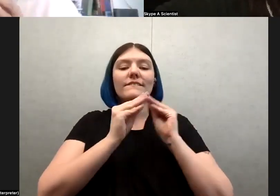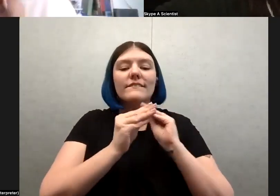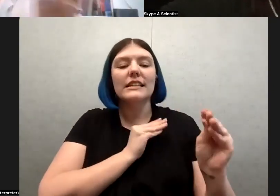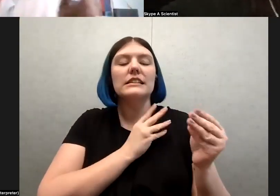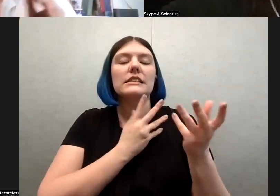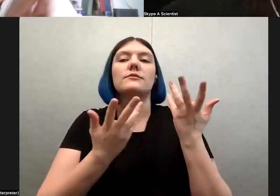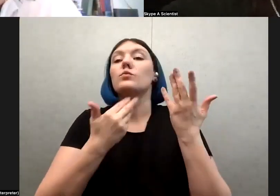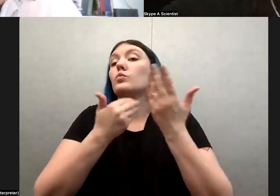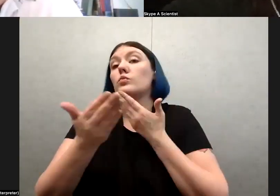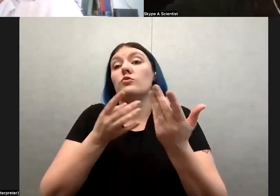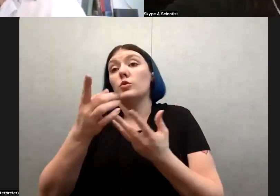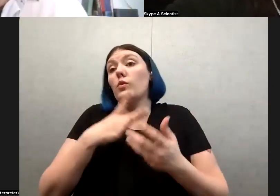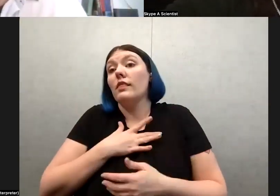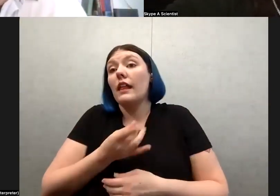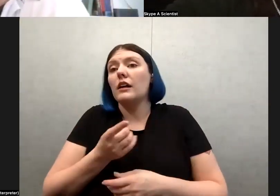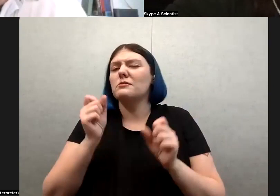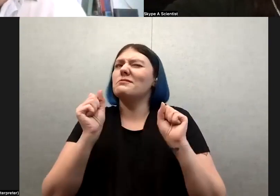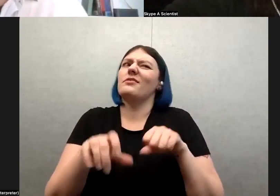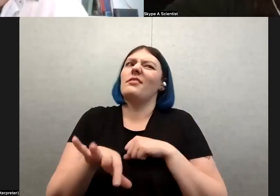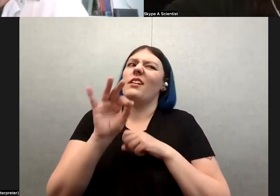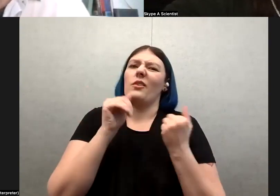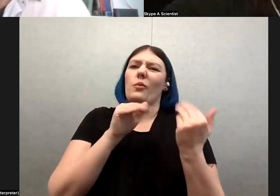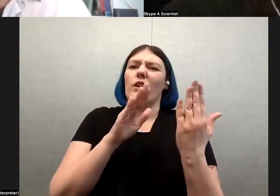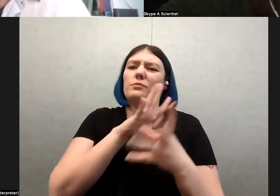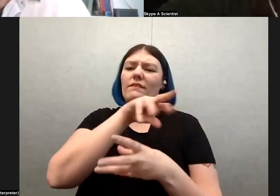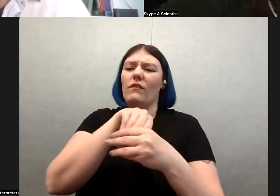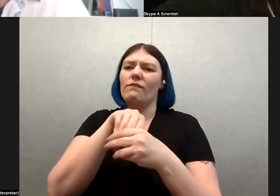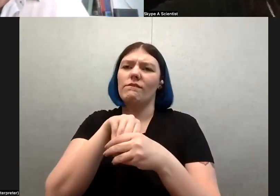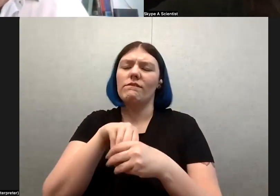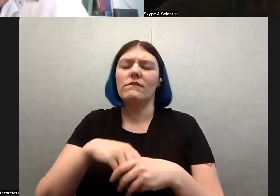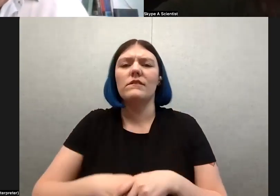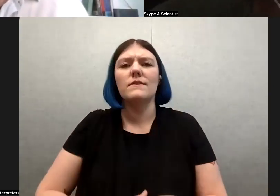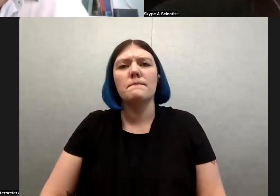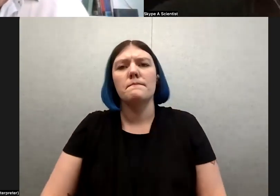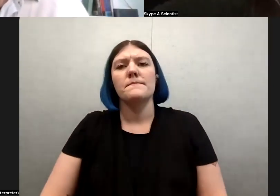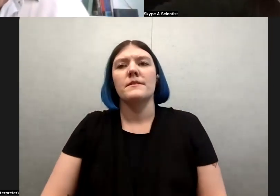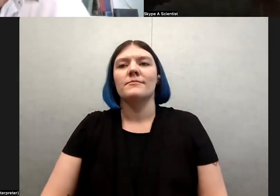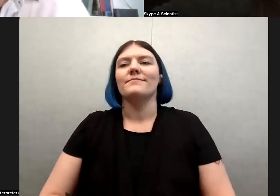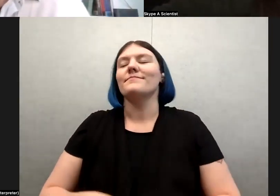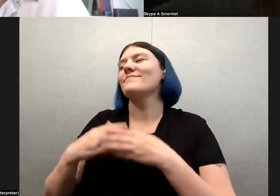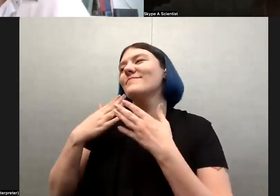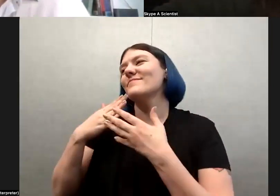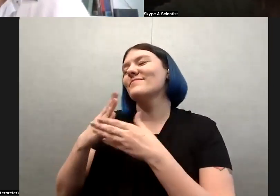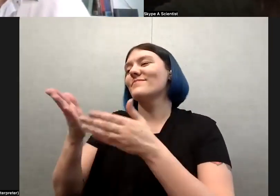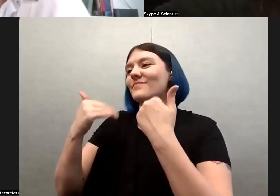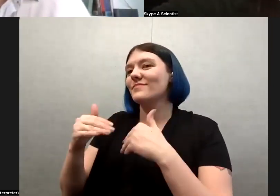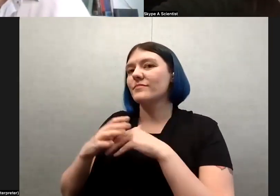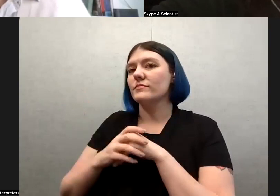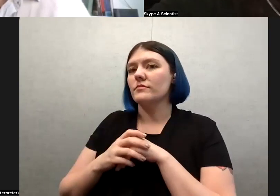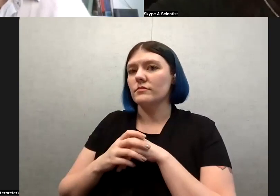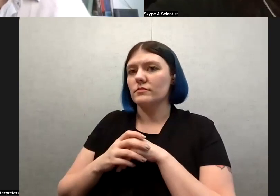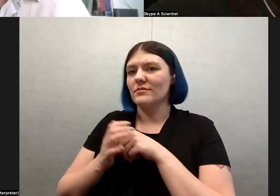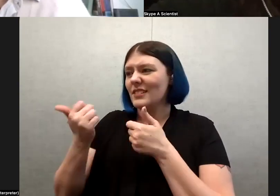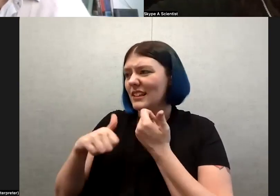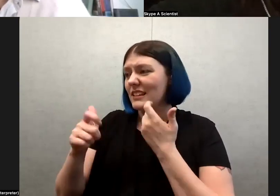like to do, you can probably find a way to get involved in work. Awesome. Thank you. Next question is, are there any large